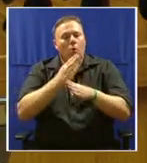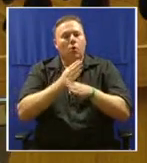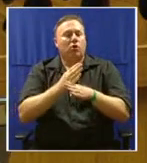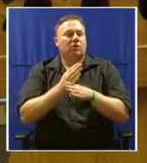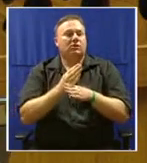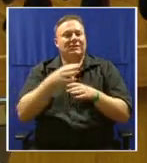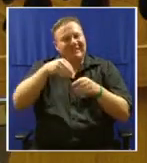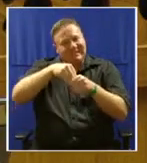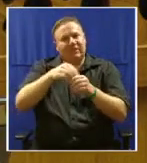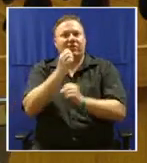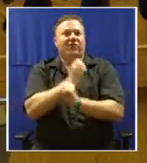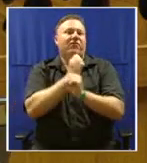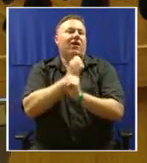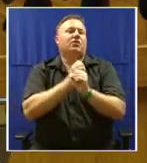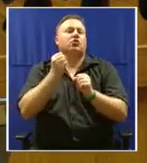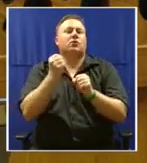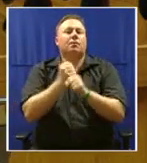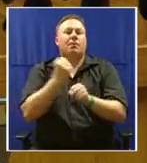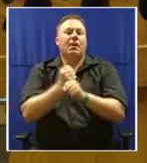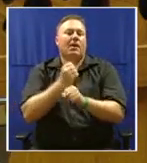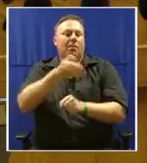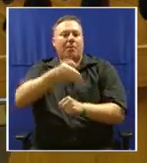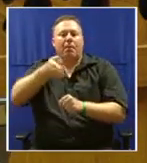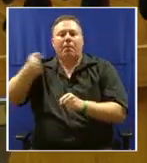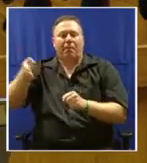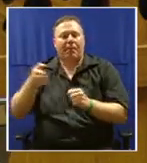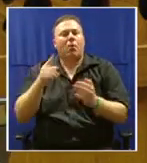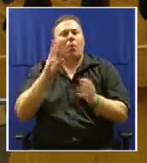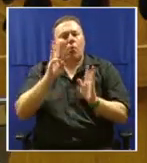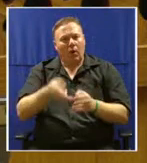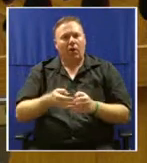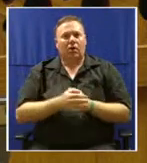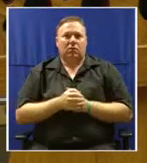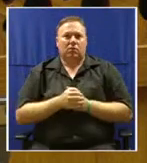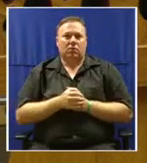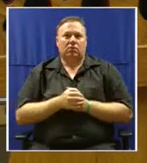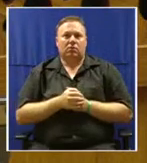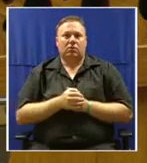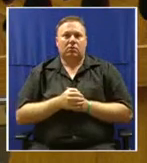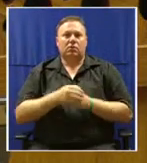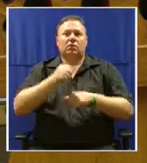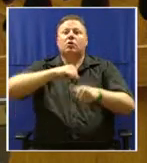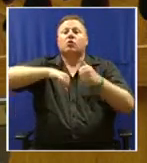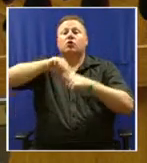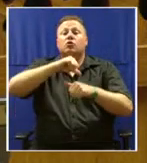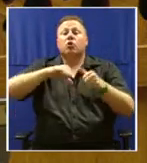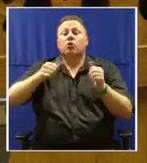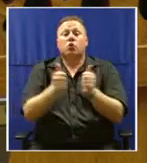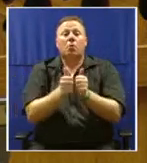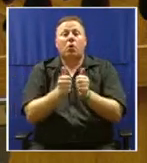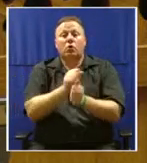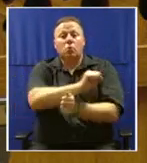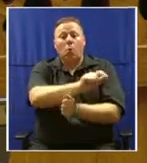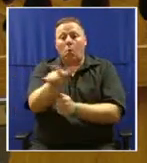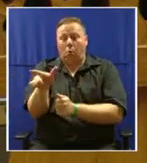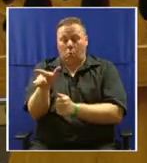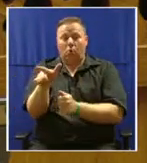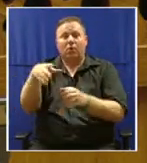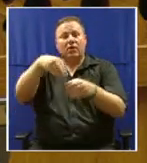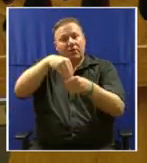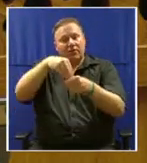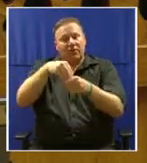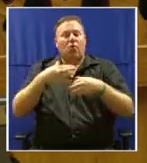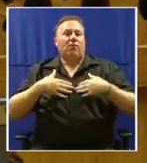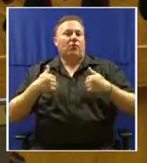this suit. All social partners who participated in the development of the Economic Reconstruction and